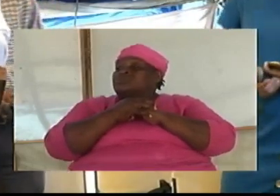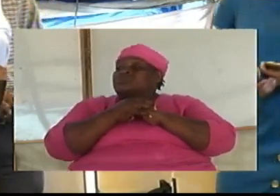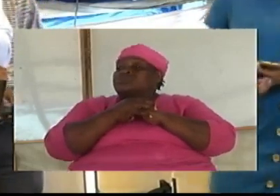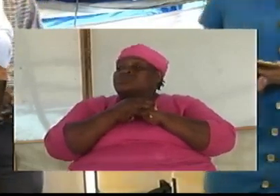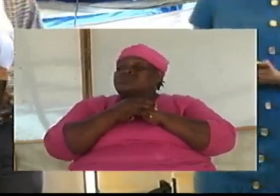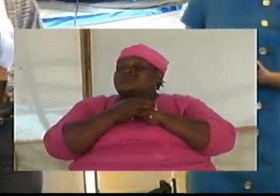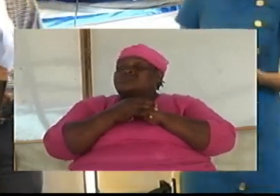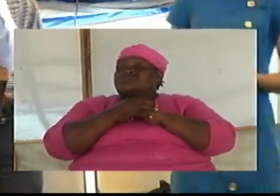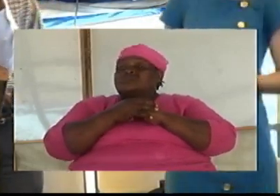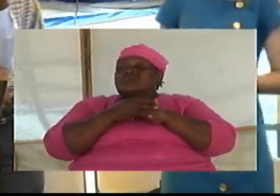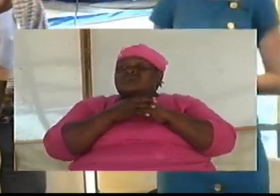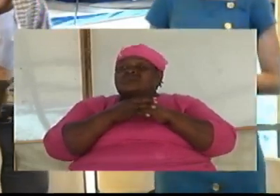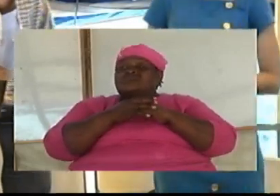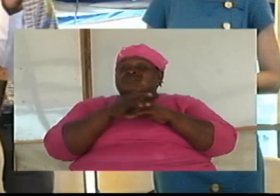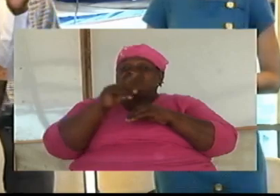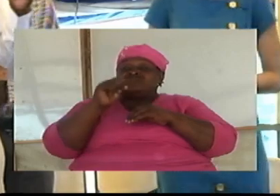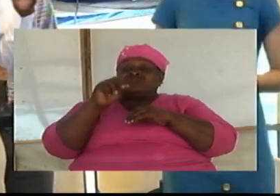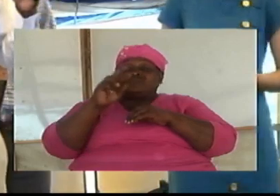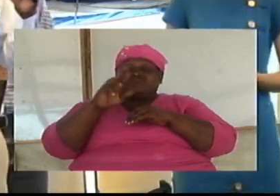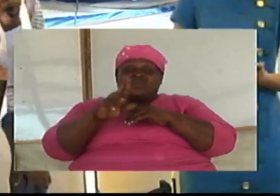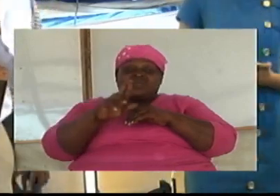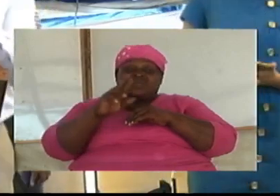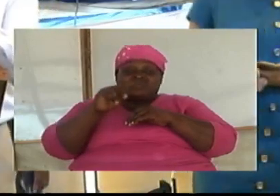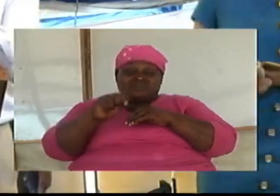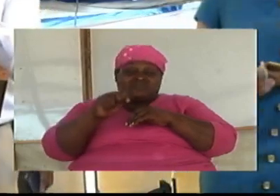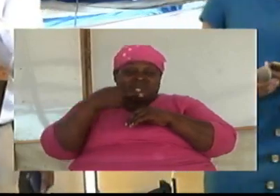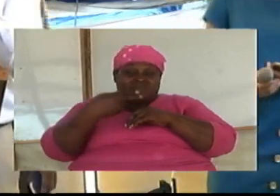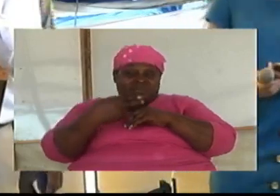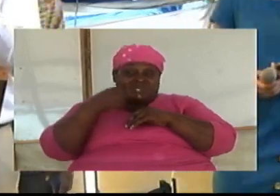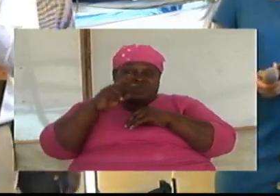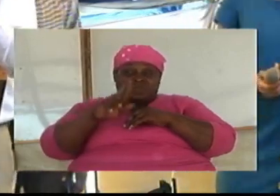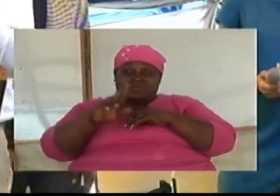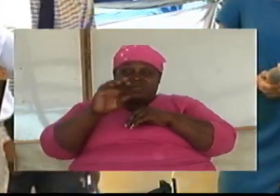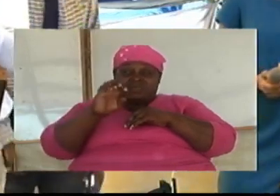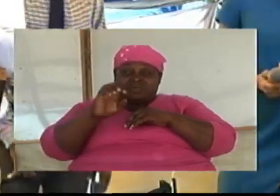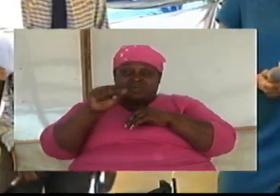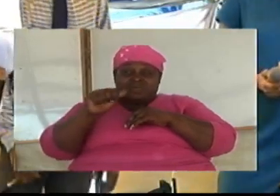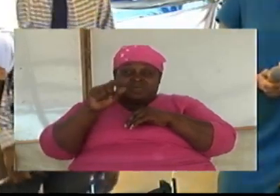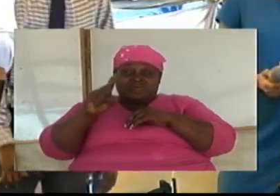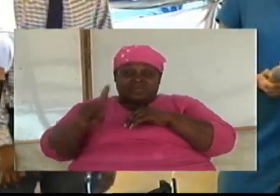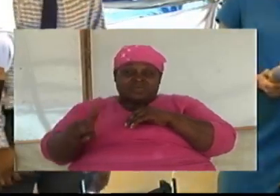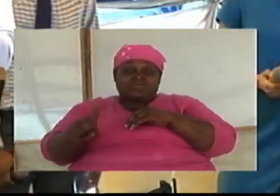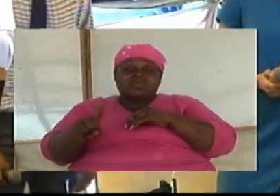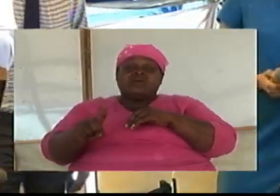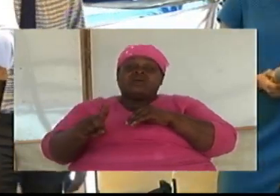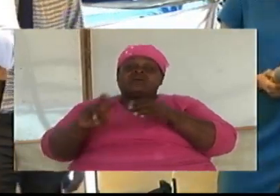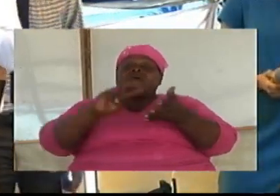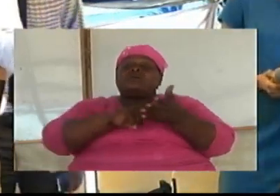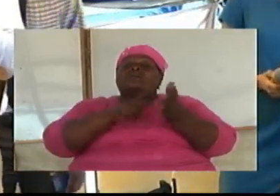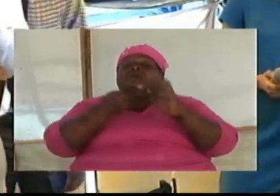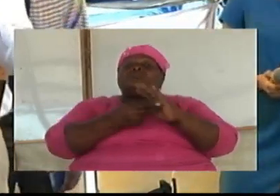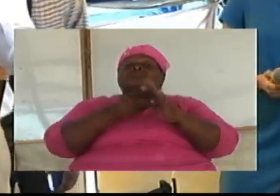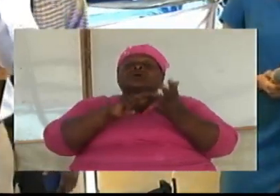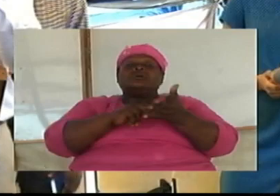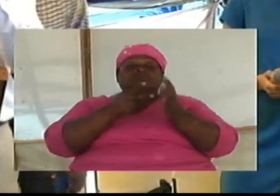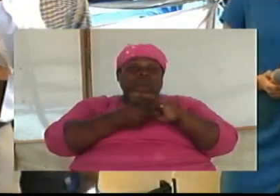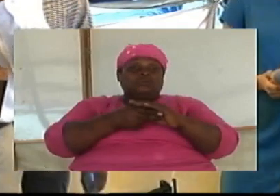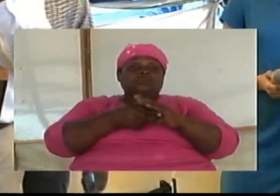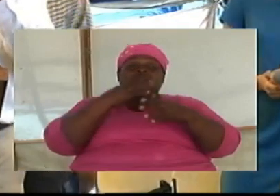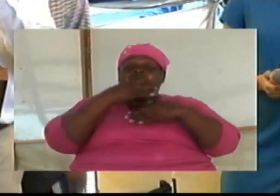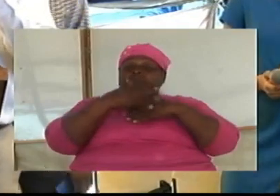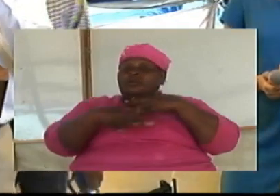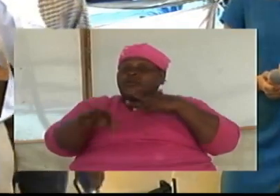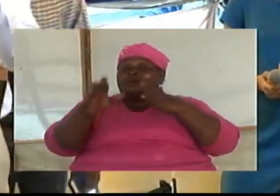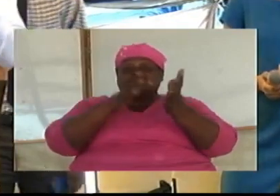scarlet thread, which represents the blood of Christ, is on the window.